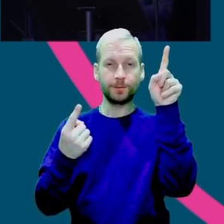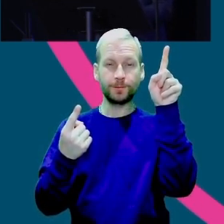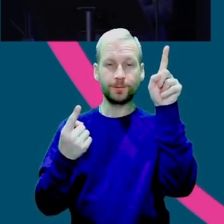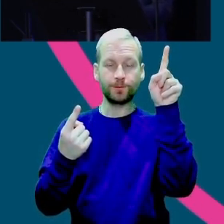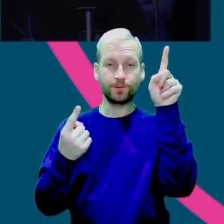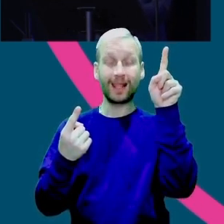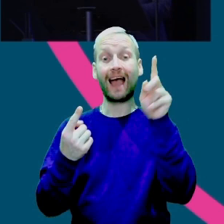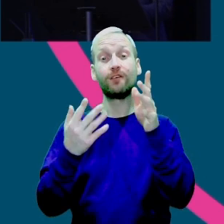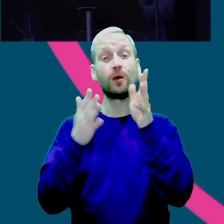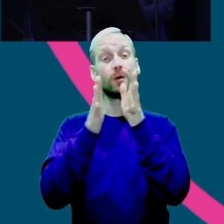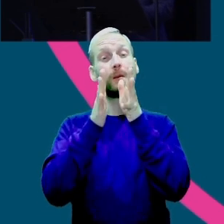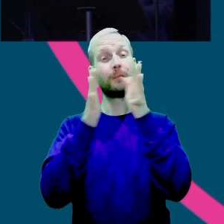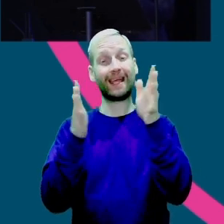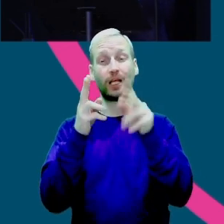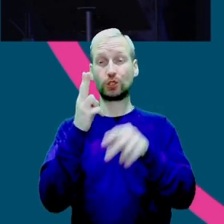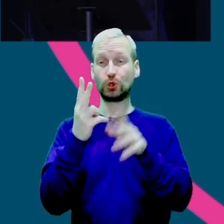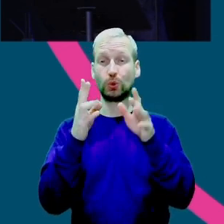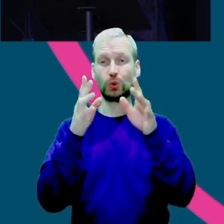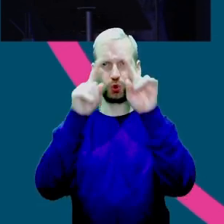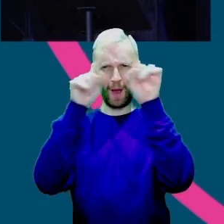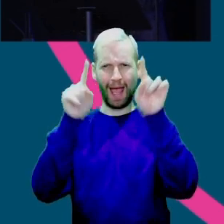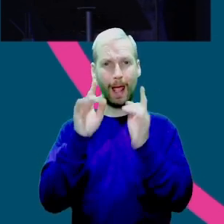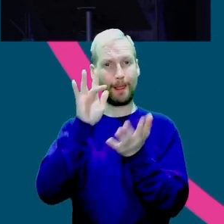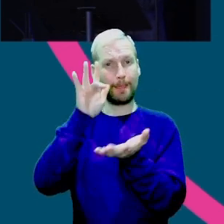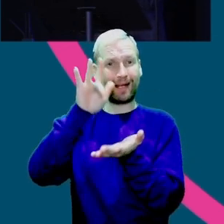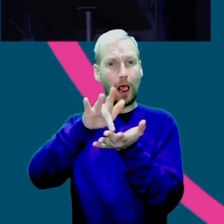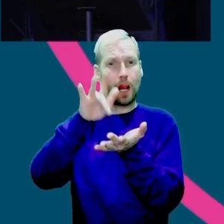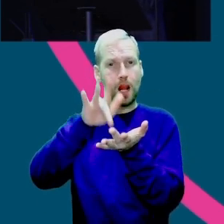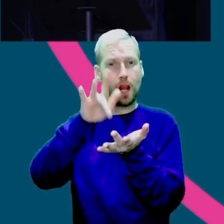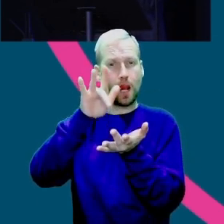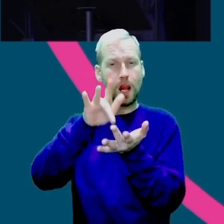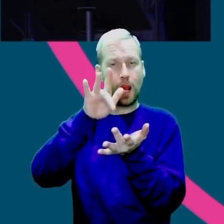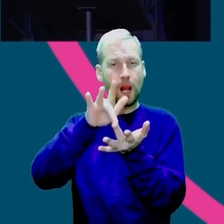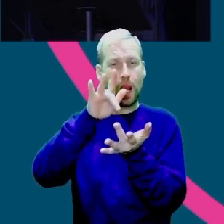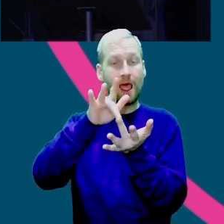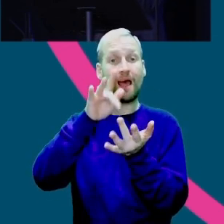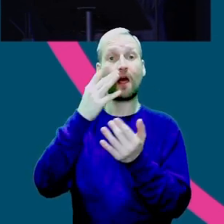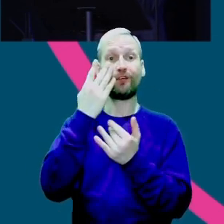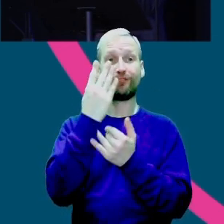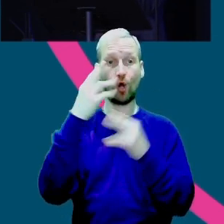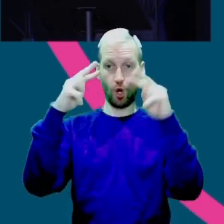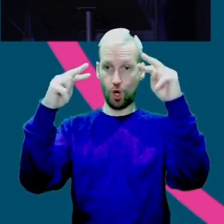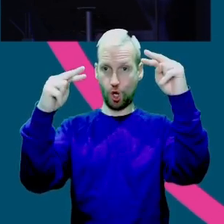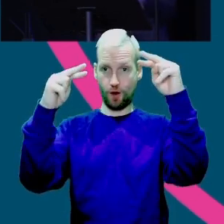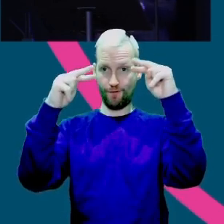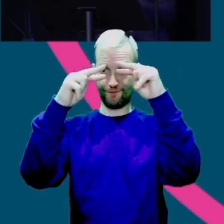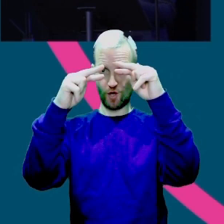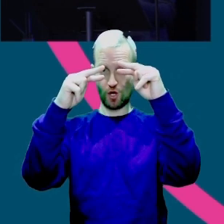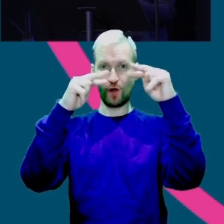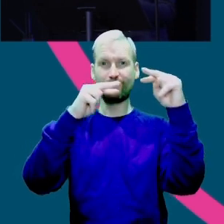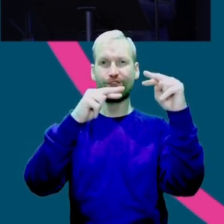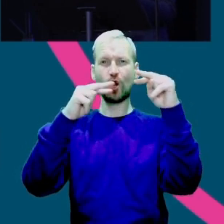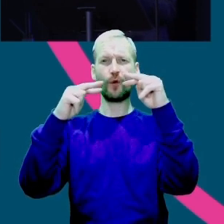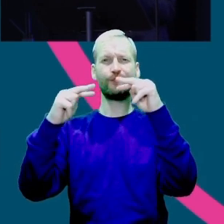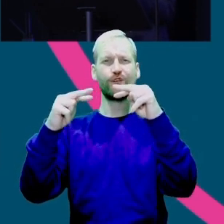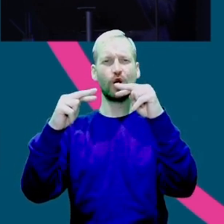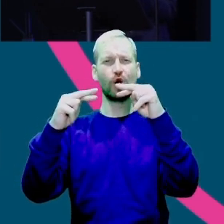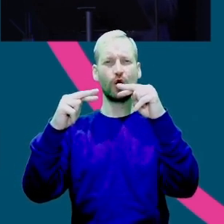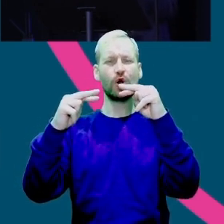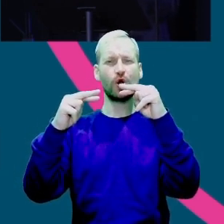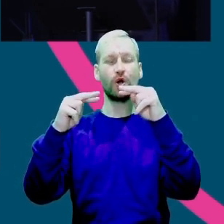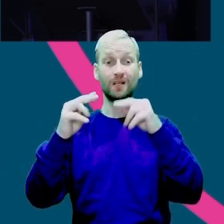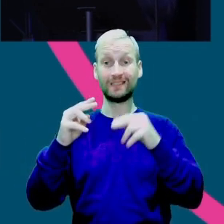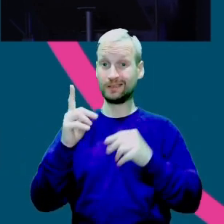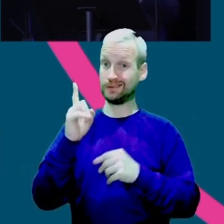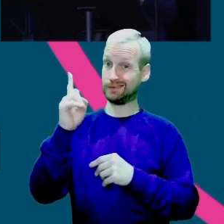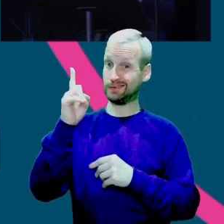sort of 2 larger squares in the middle, and that's the 2 4-bedded bays. So they're centrally located. We haven't got